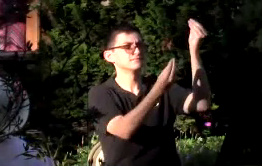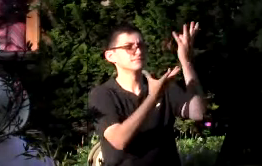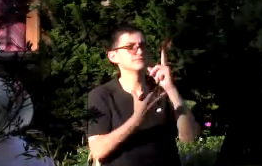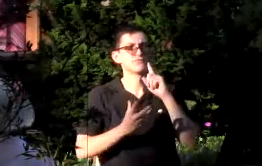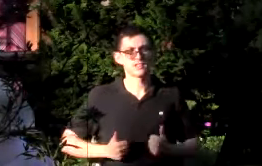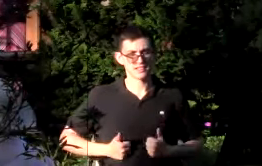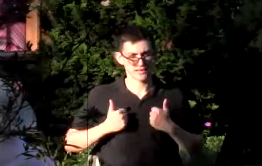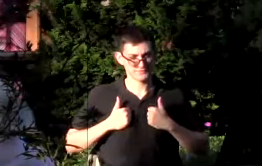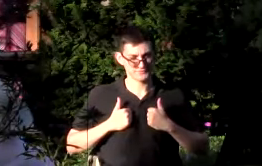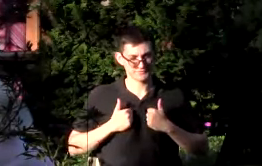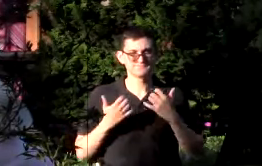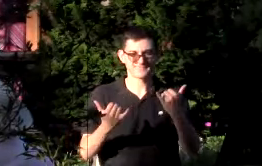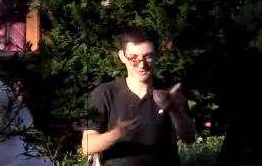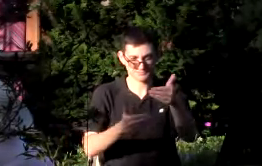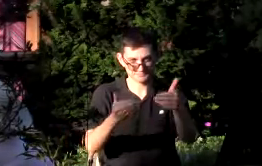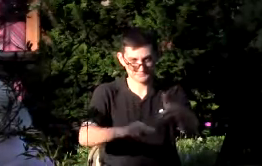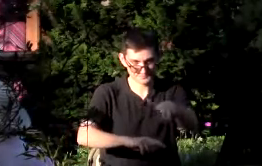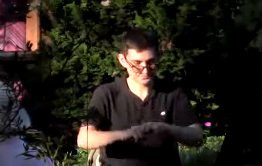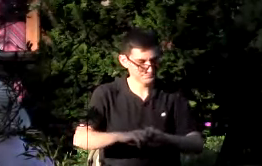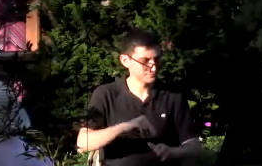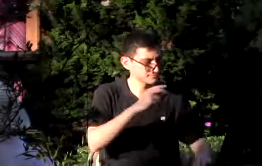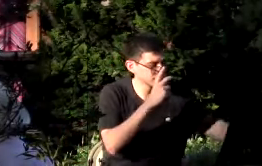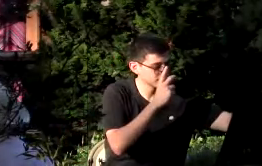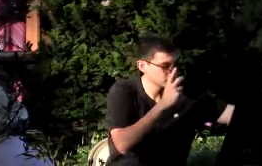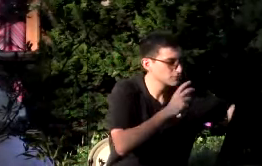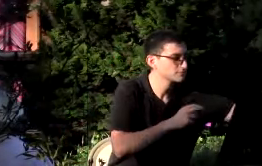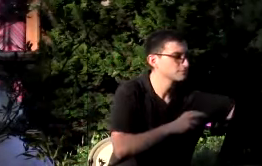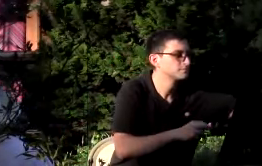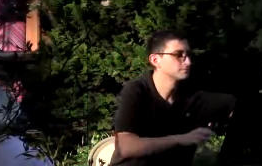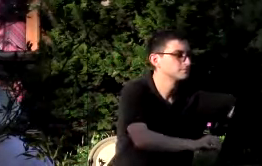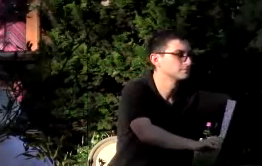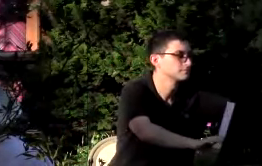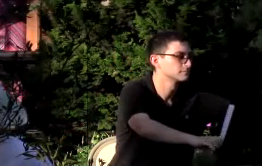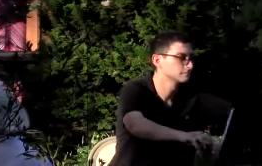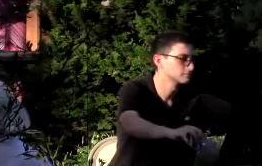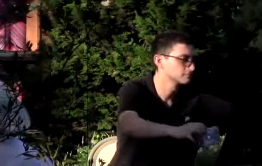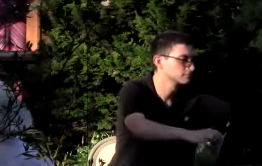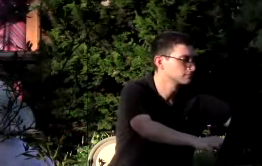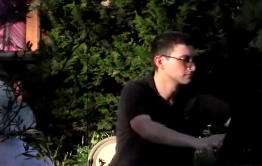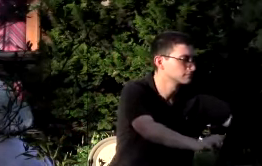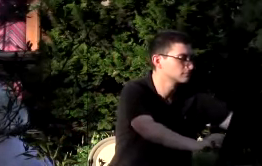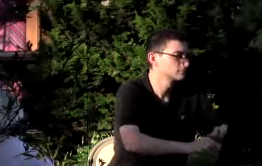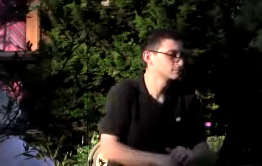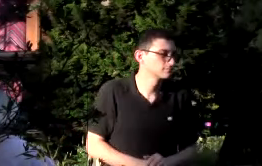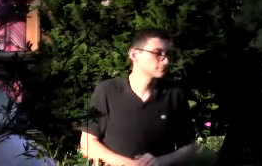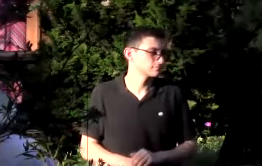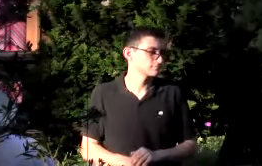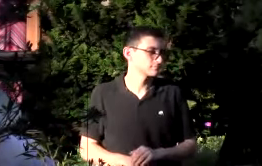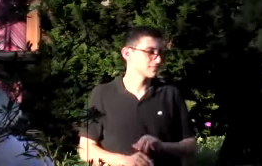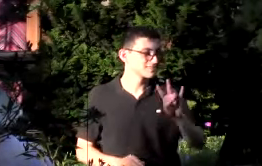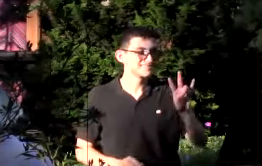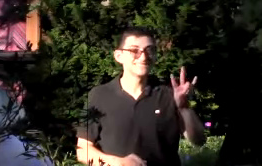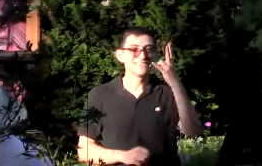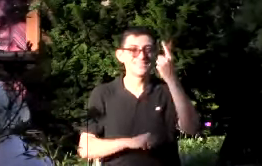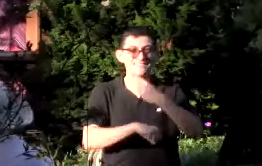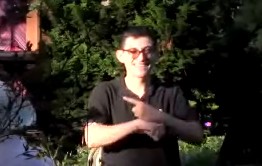You set aside the seventh day for your name, the pinnacle of creation, and you blessed it above all other days, more sacred than all